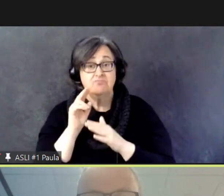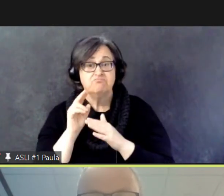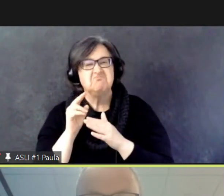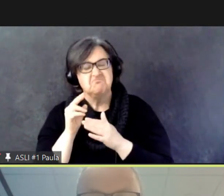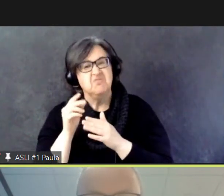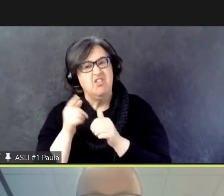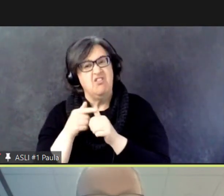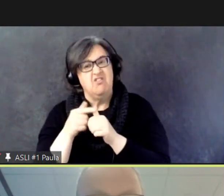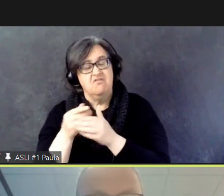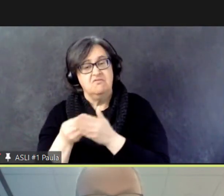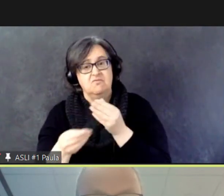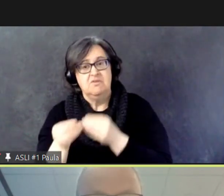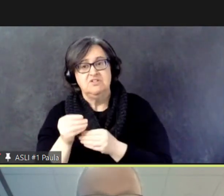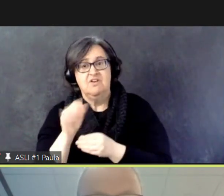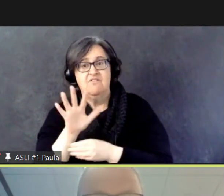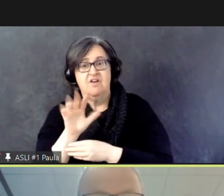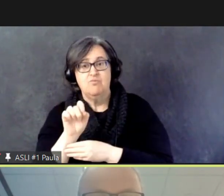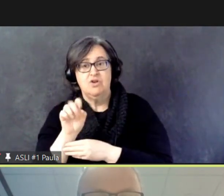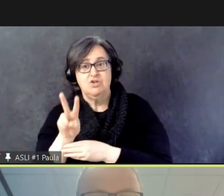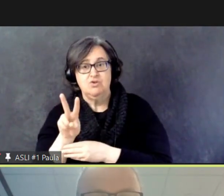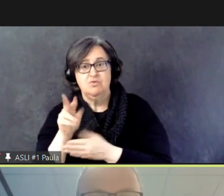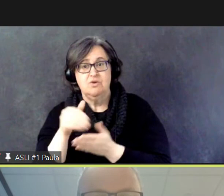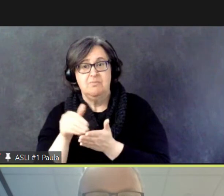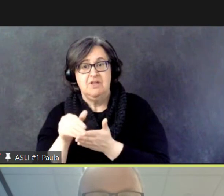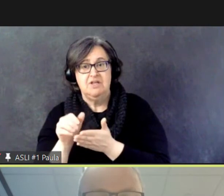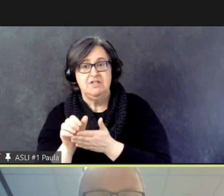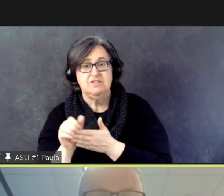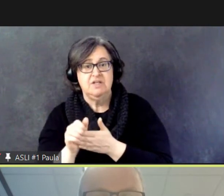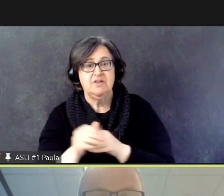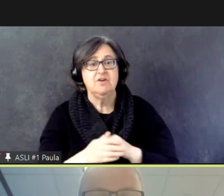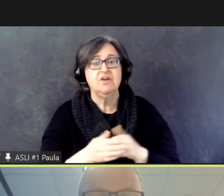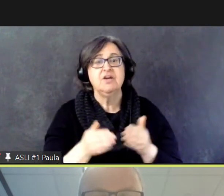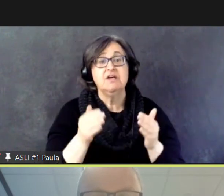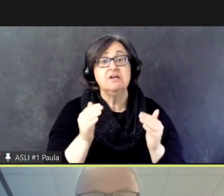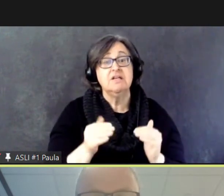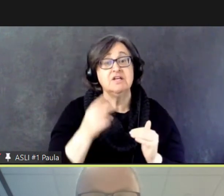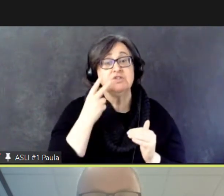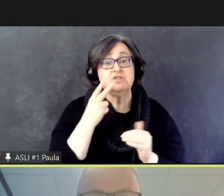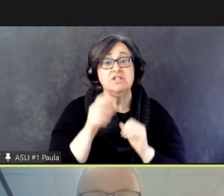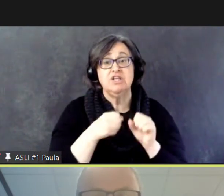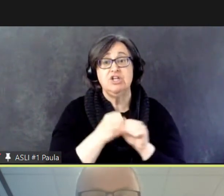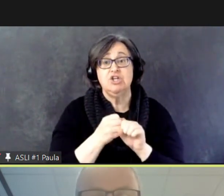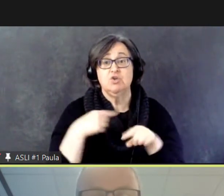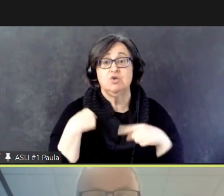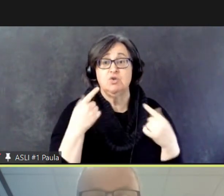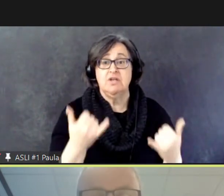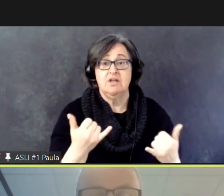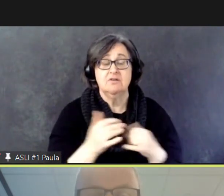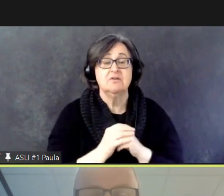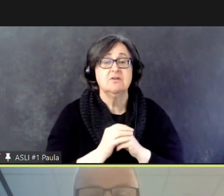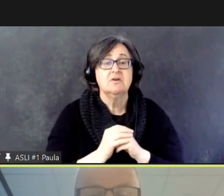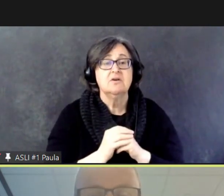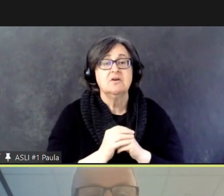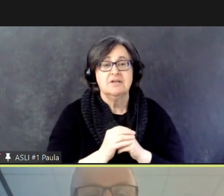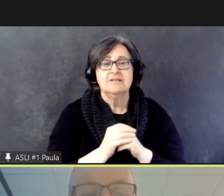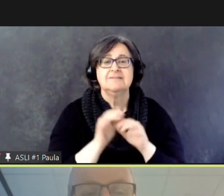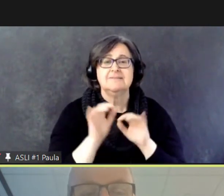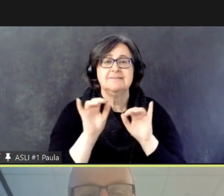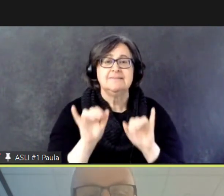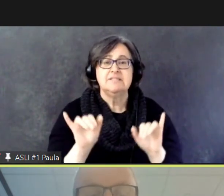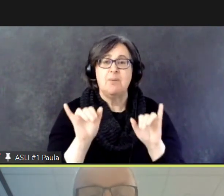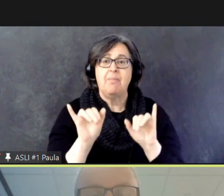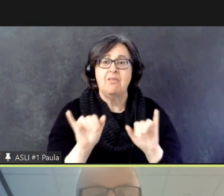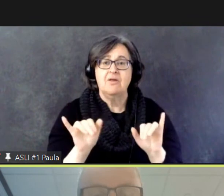about $5.2 million. On the next page, you see the year-to-date numbers. Again, they follow a similar type